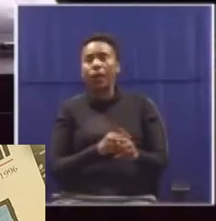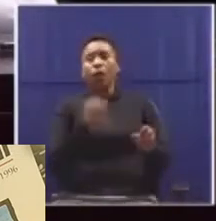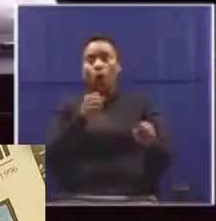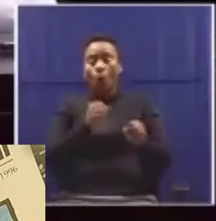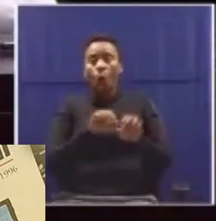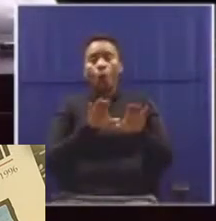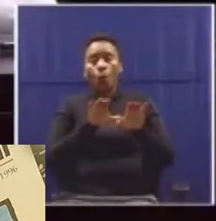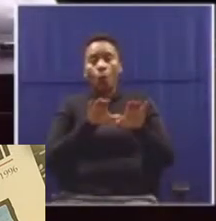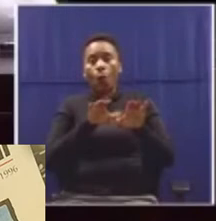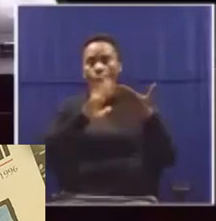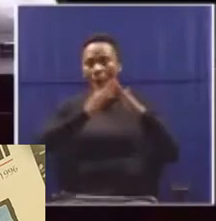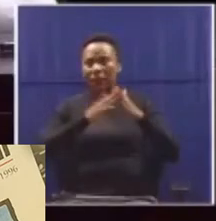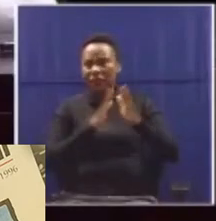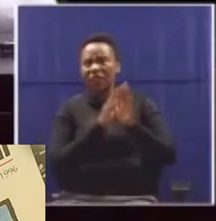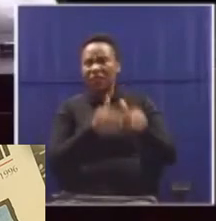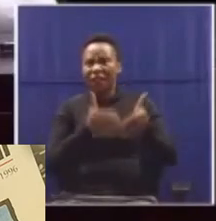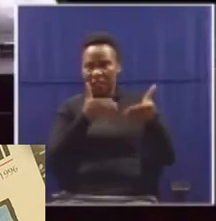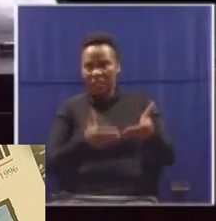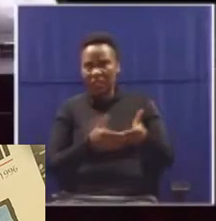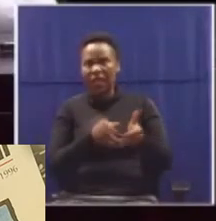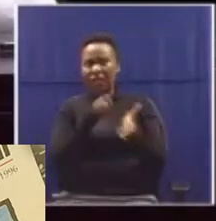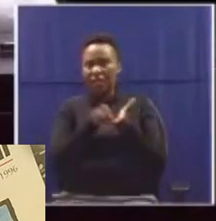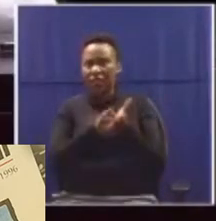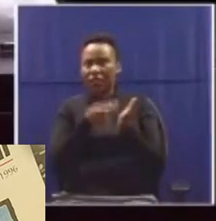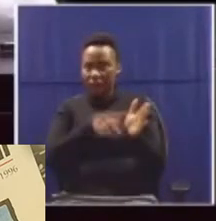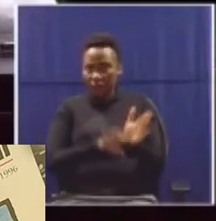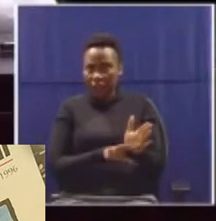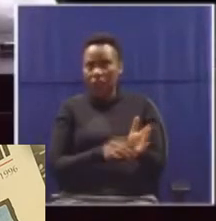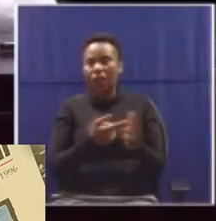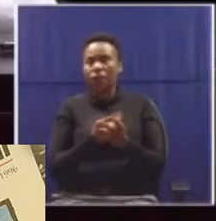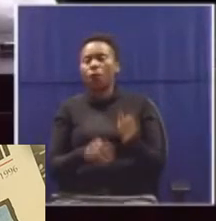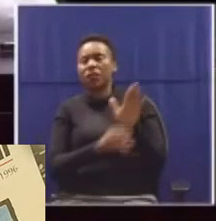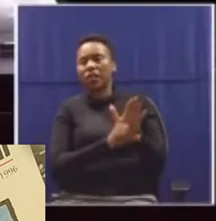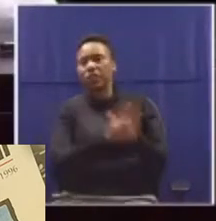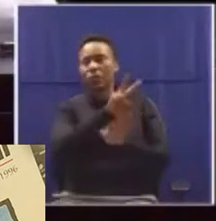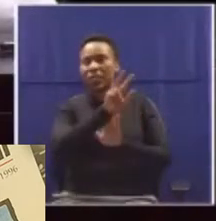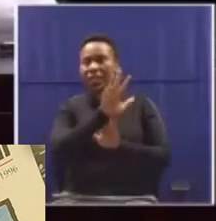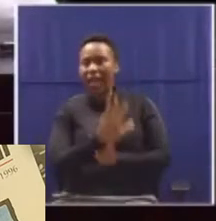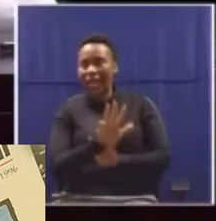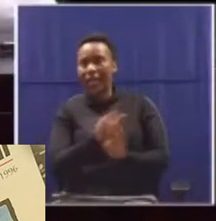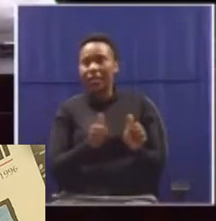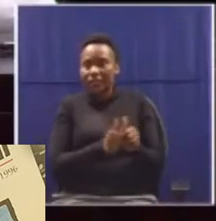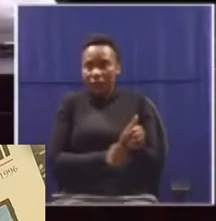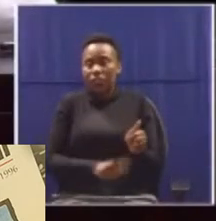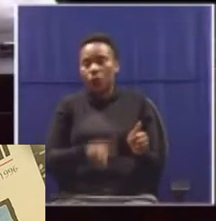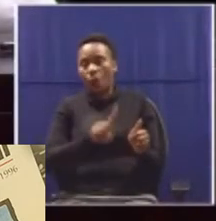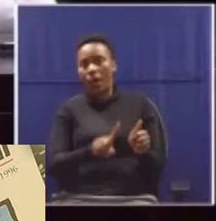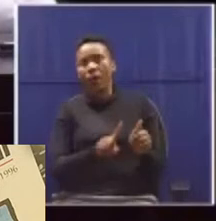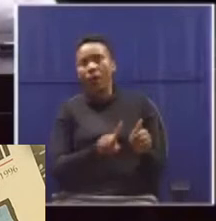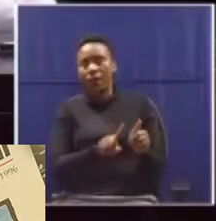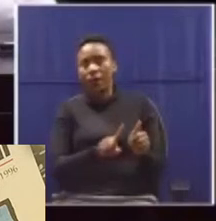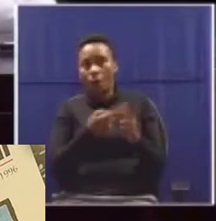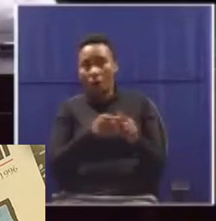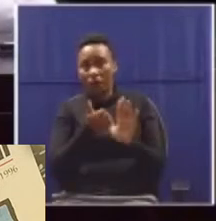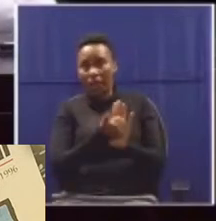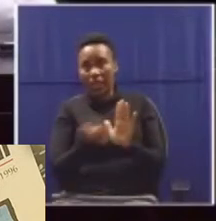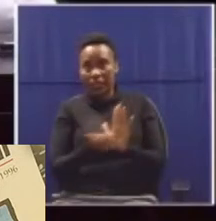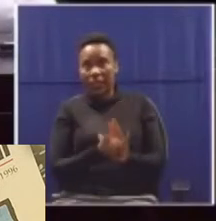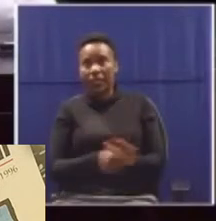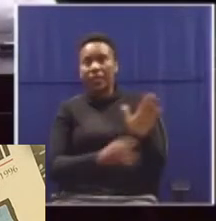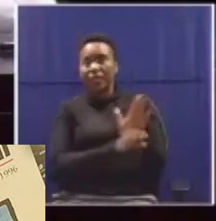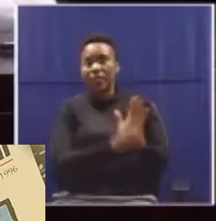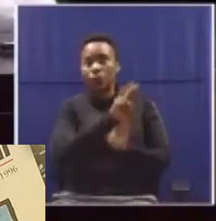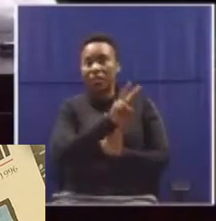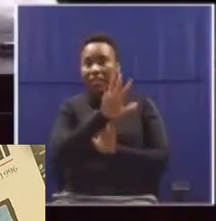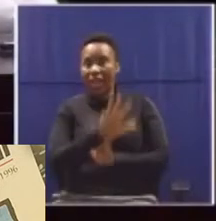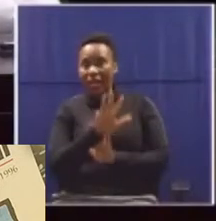service as contemplated in section 21 29 subsection one of the ads section 29 subtraction one